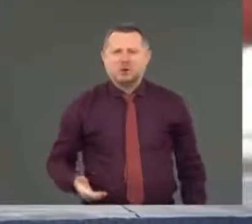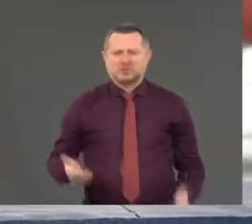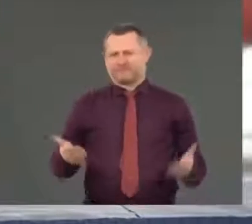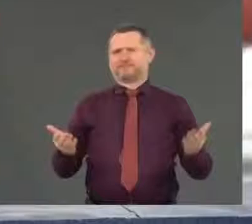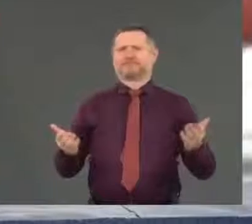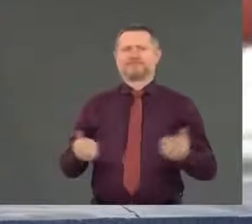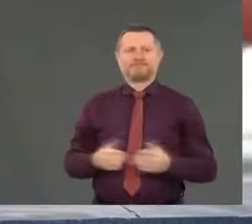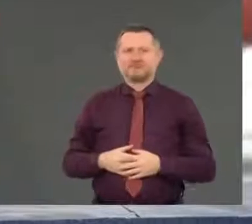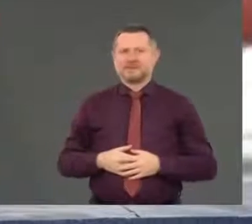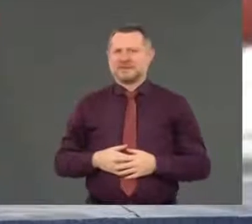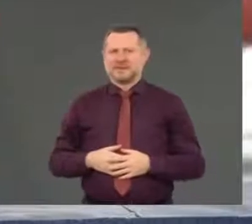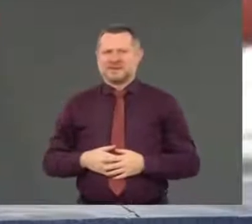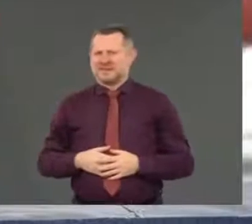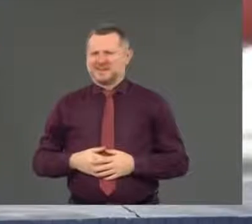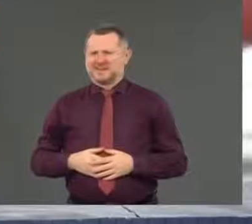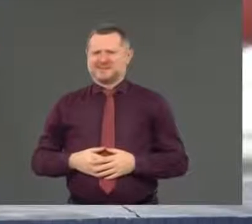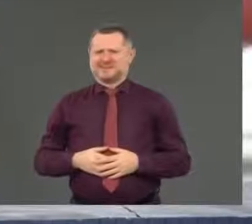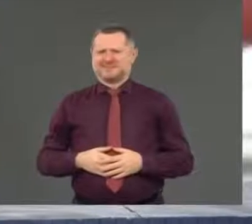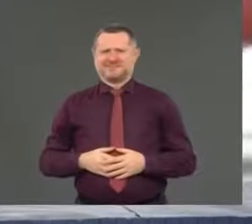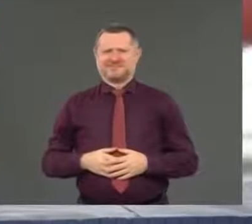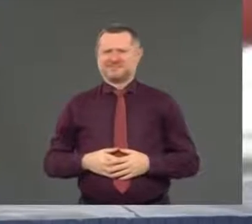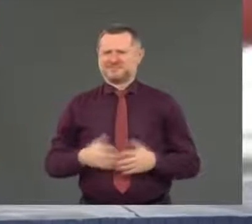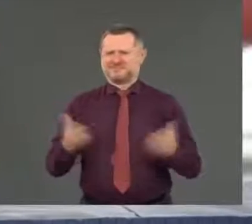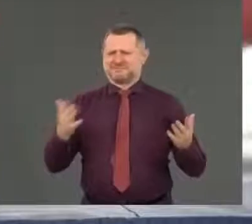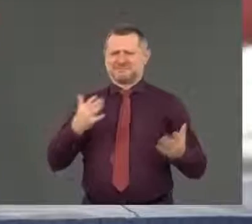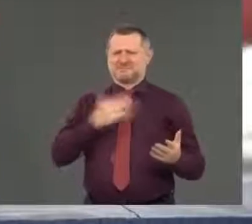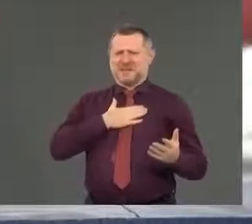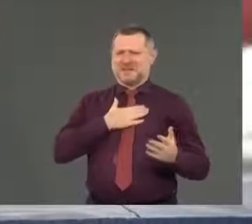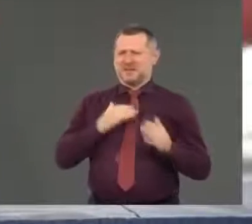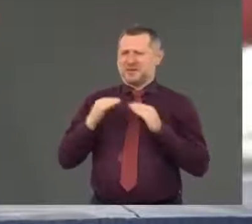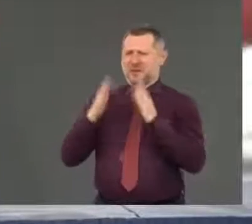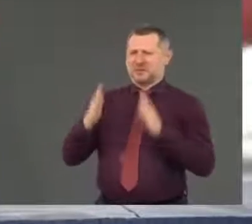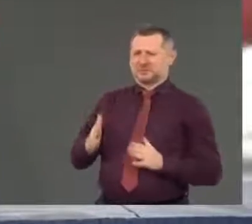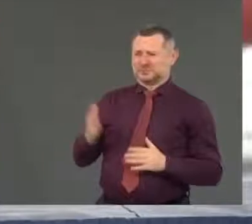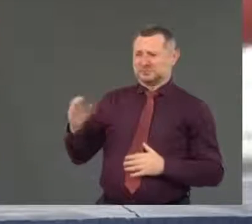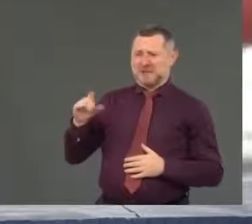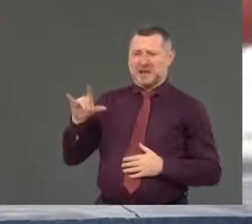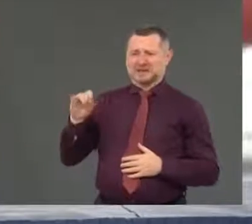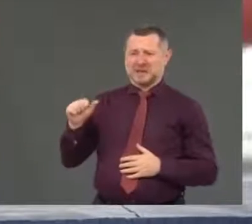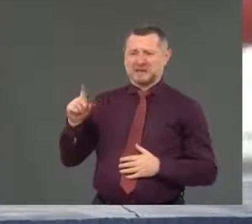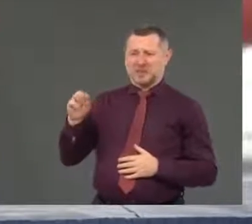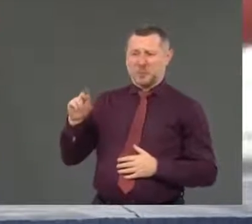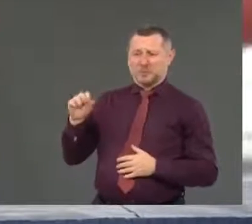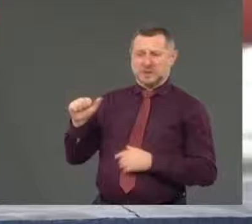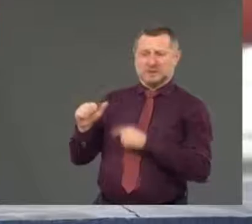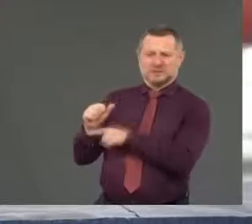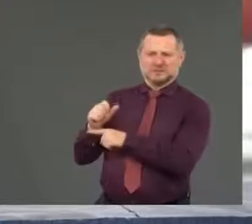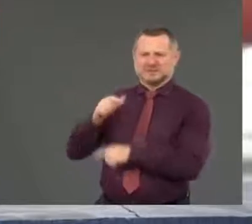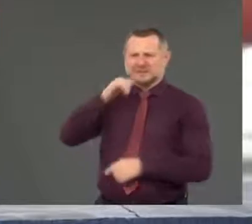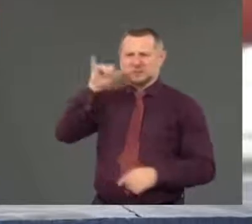smart. My colleague, Melissa DeRosa, said yesterday, it was stupid.